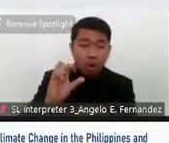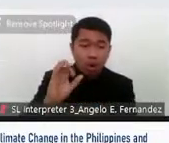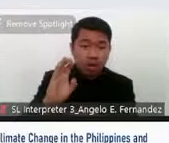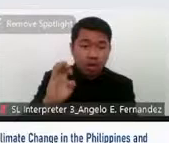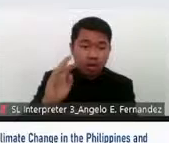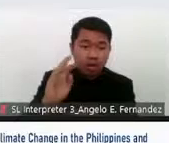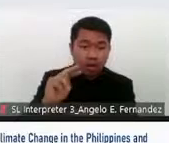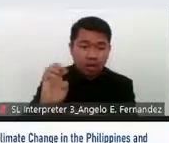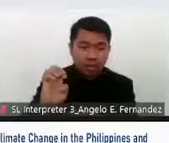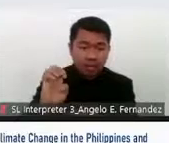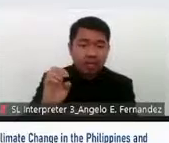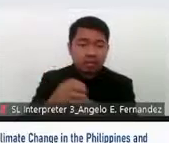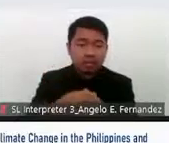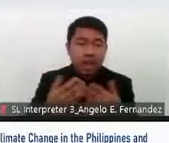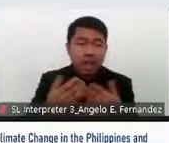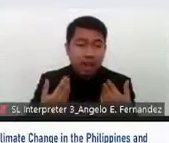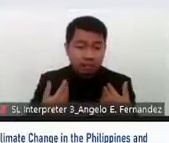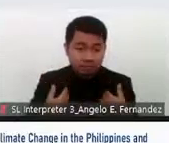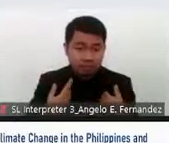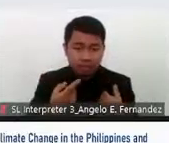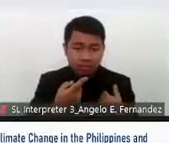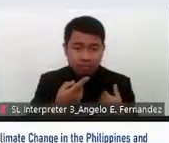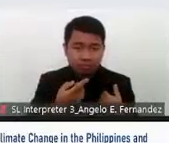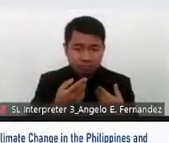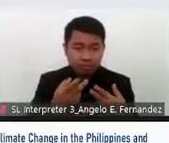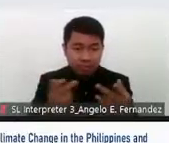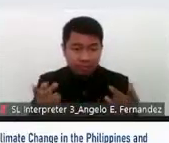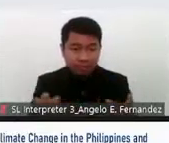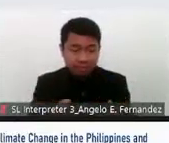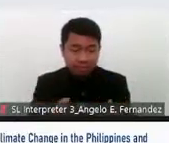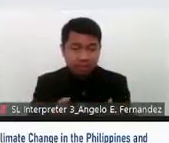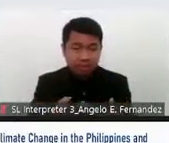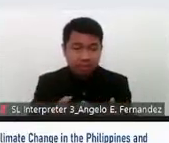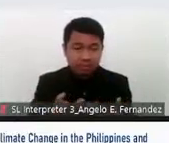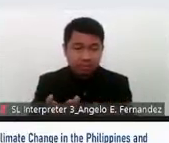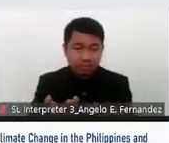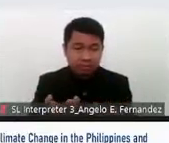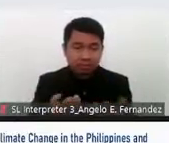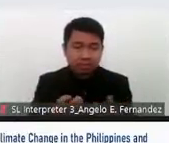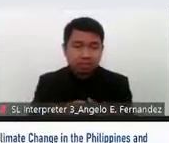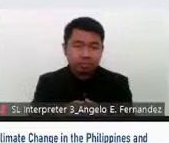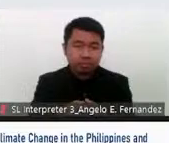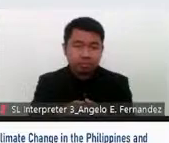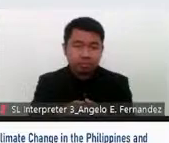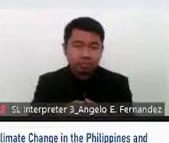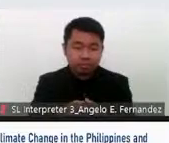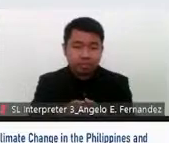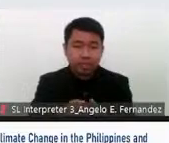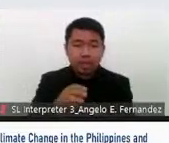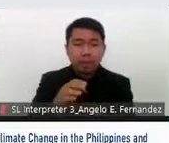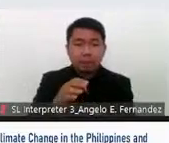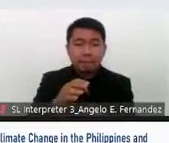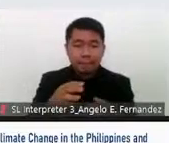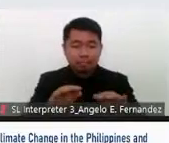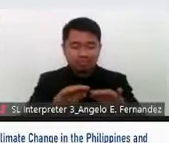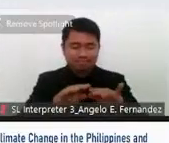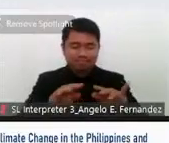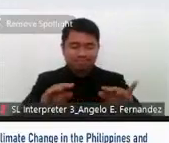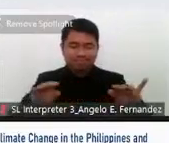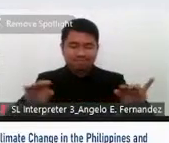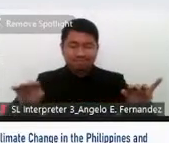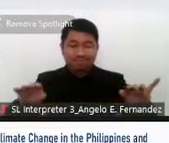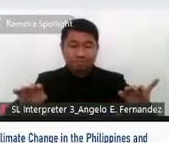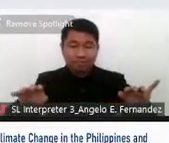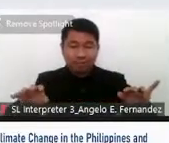the sea level, where it was crashing into the carbonate platform beach, and we can actually date those